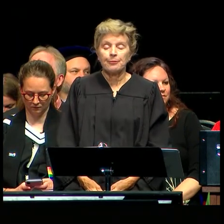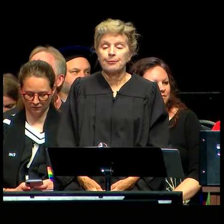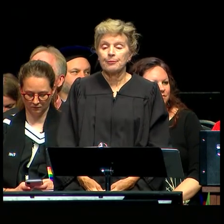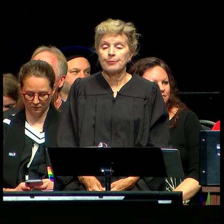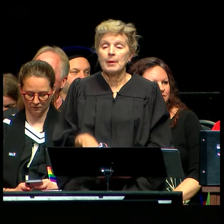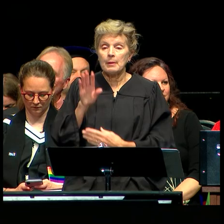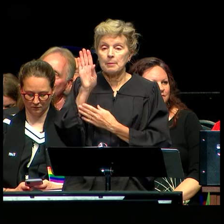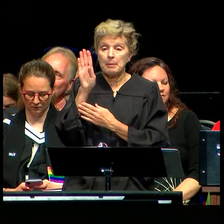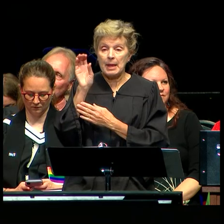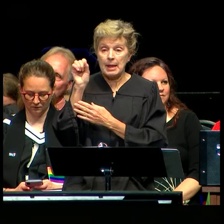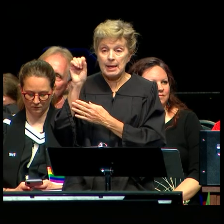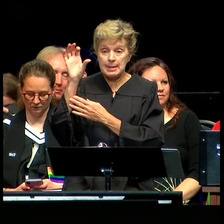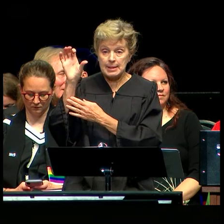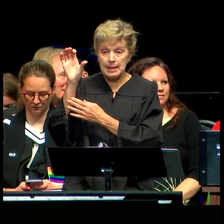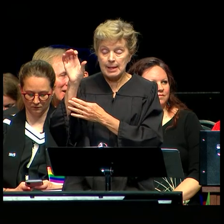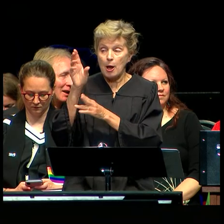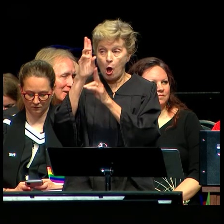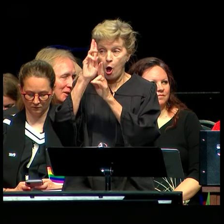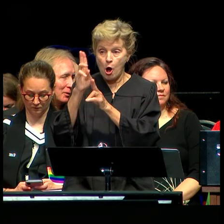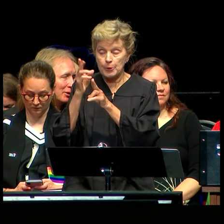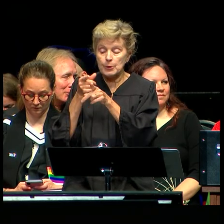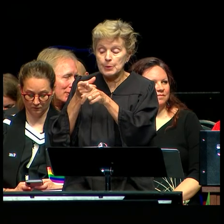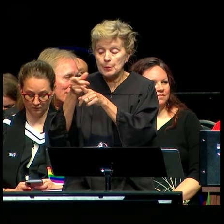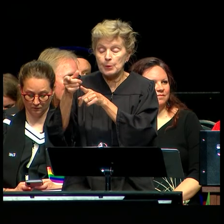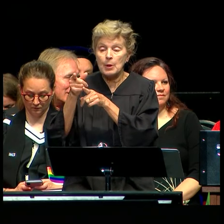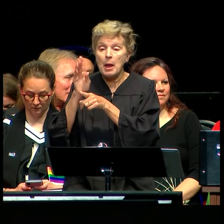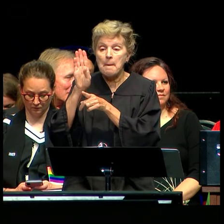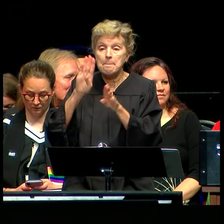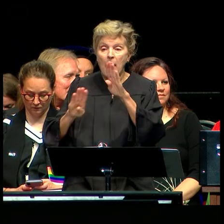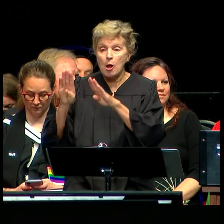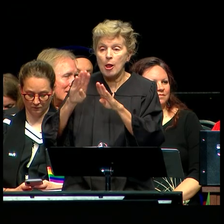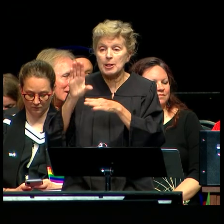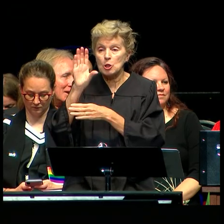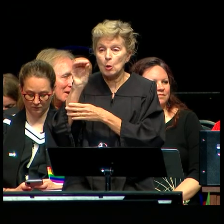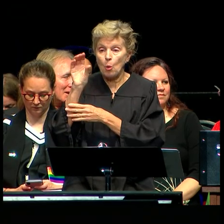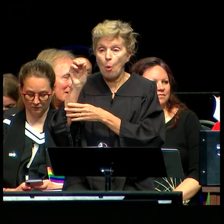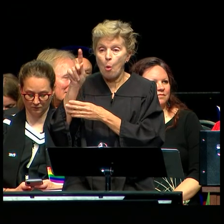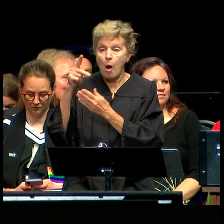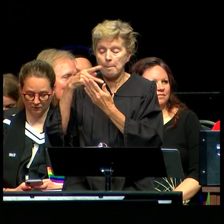Bachelor of Science, Honors in Biology Cooperative Program.